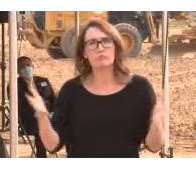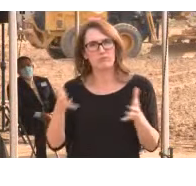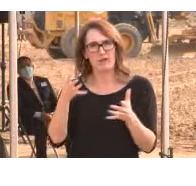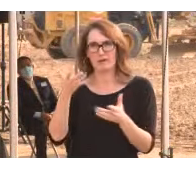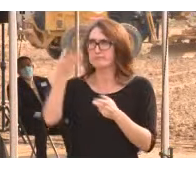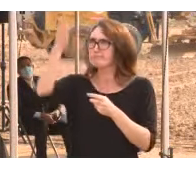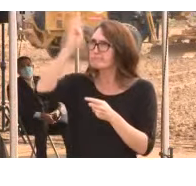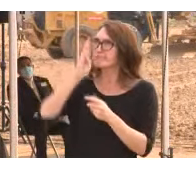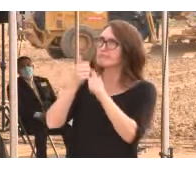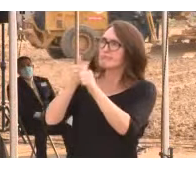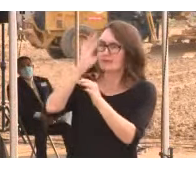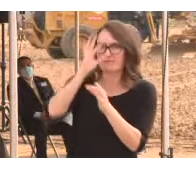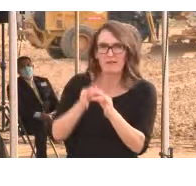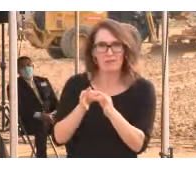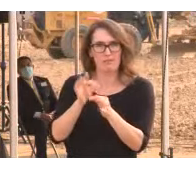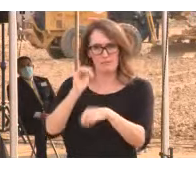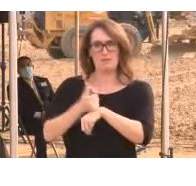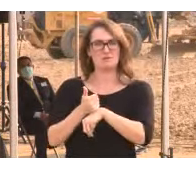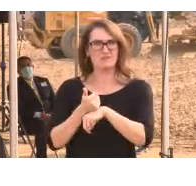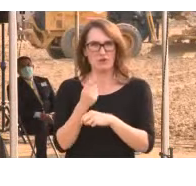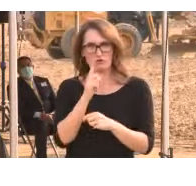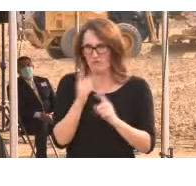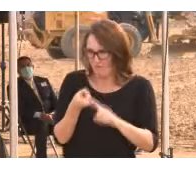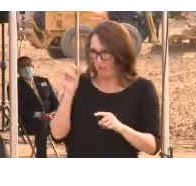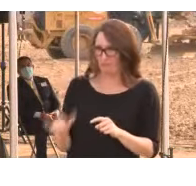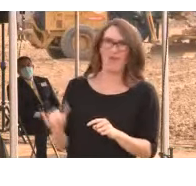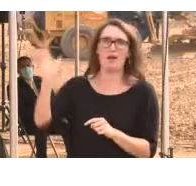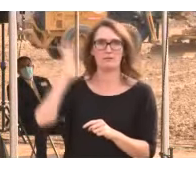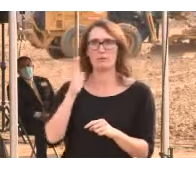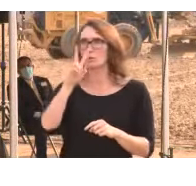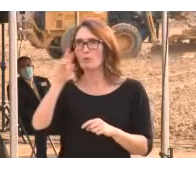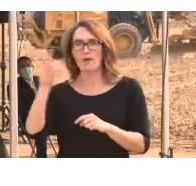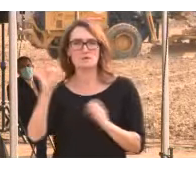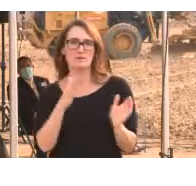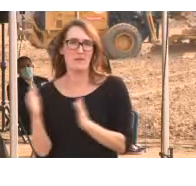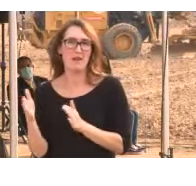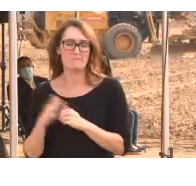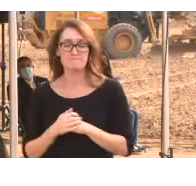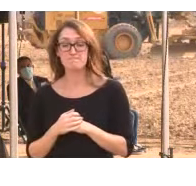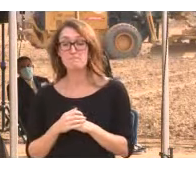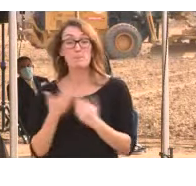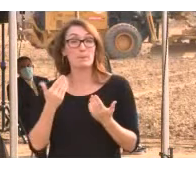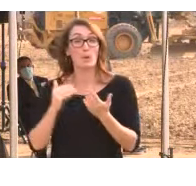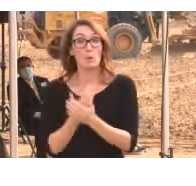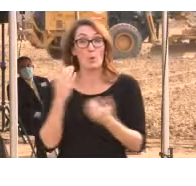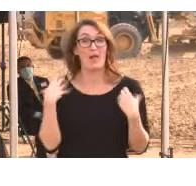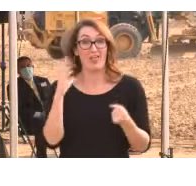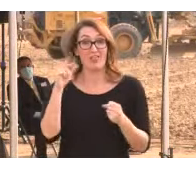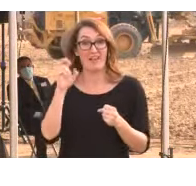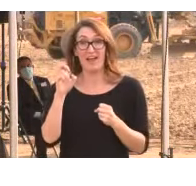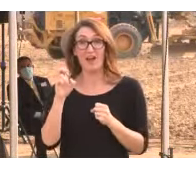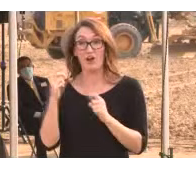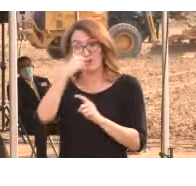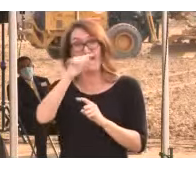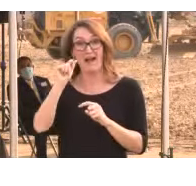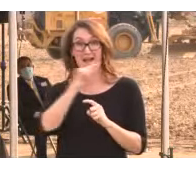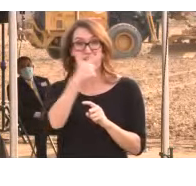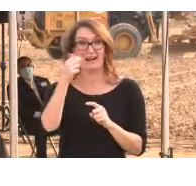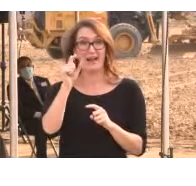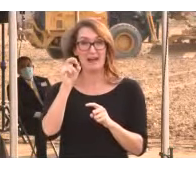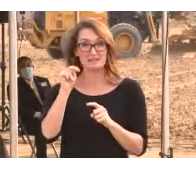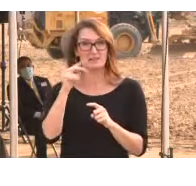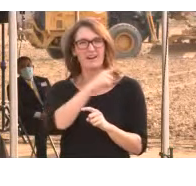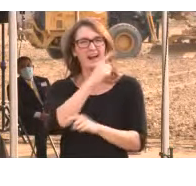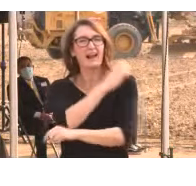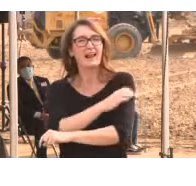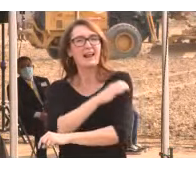social partnership came out of that plan and was recognized in that plan. And of course, the new health care facility at Gaston with Clinical Sierra